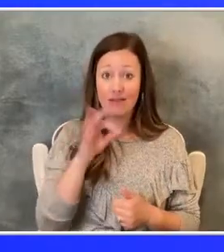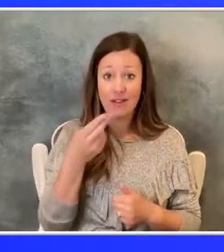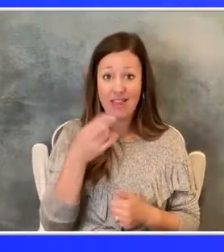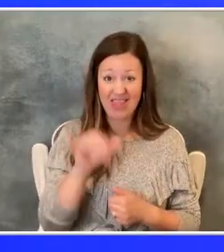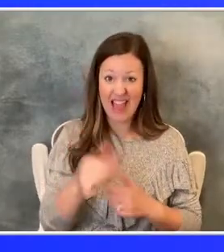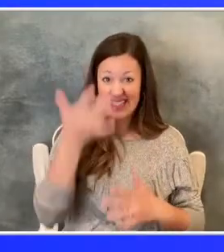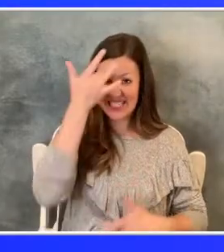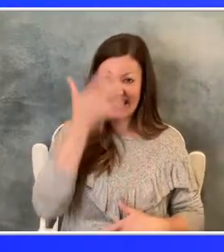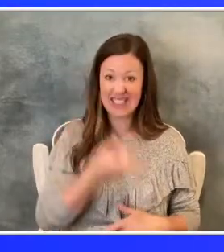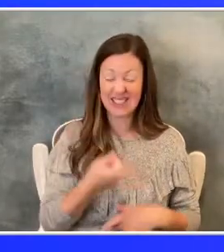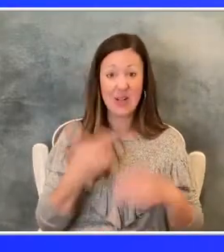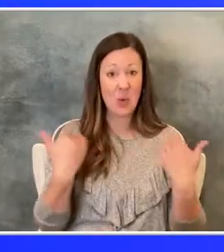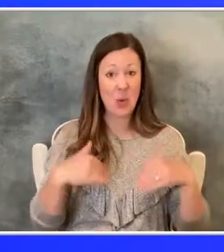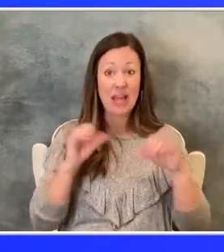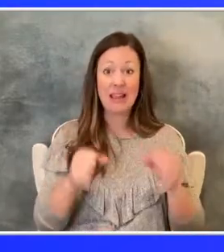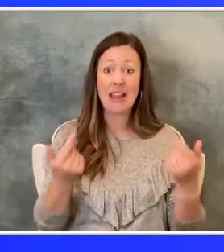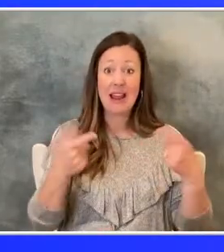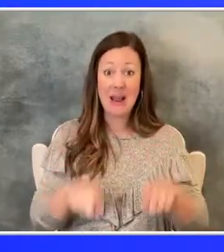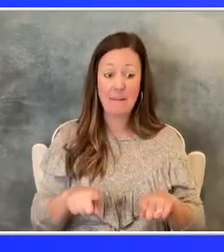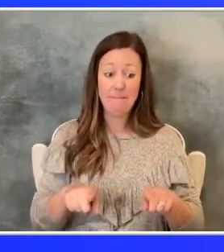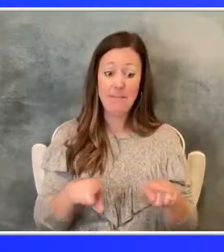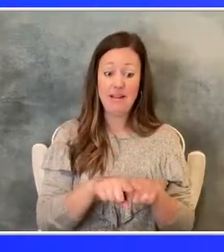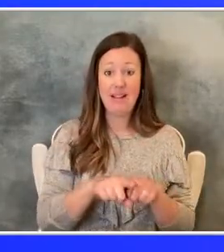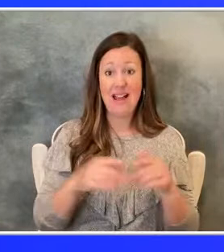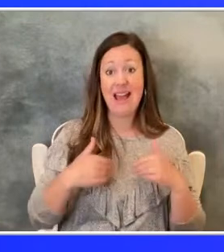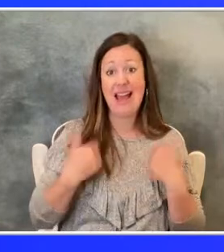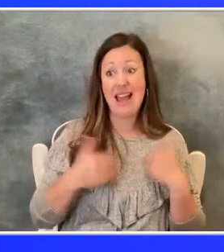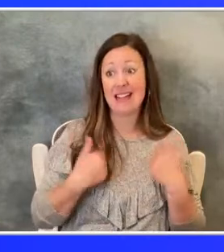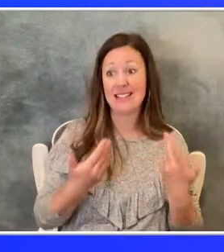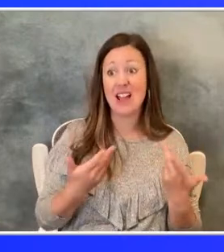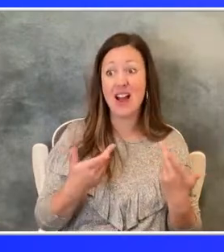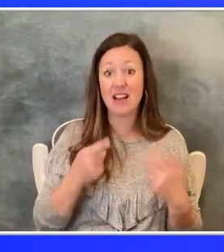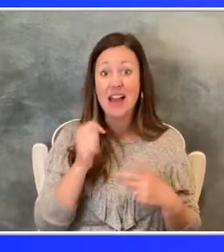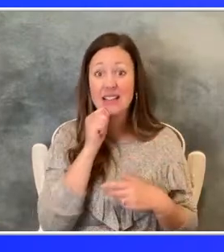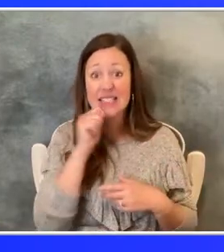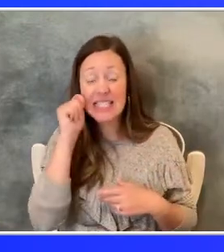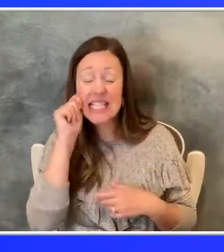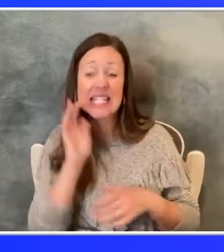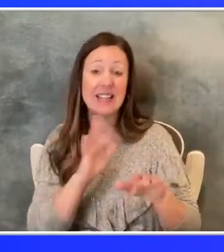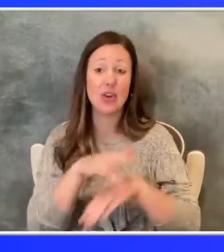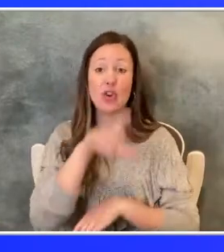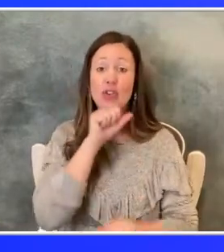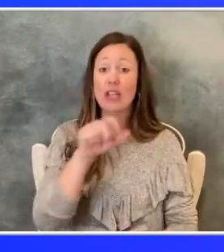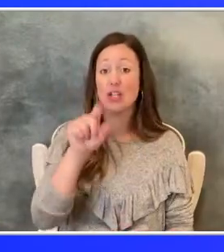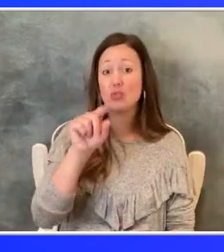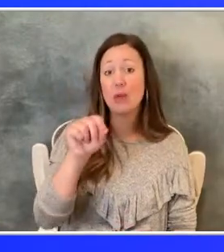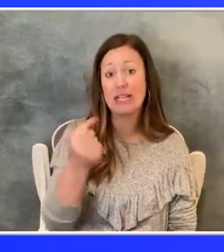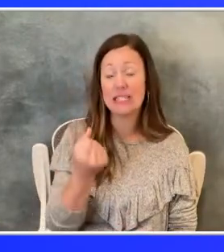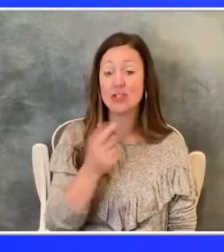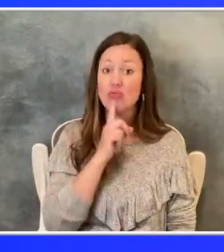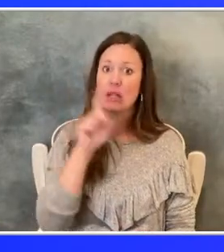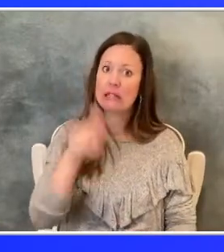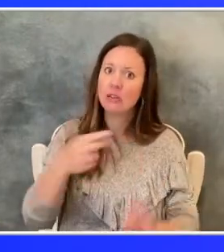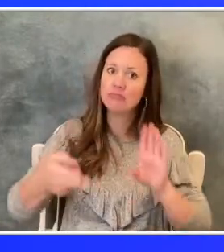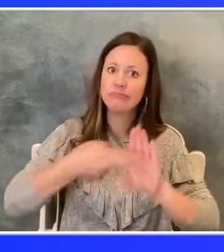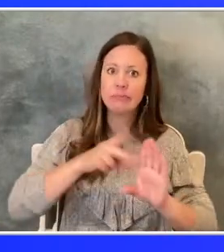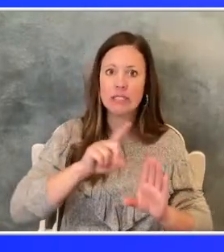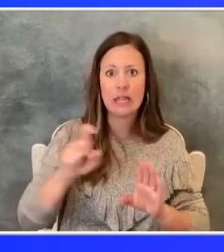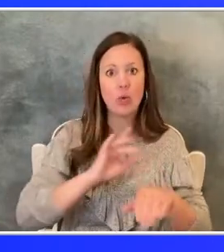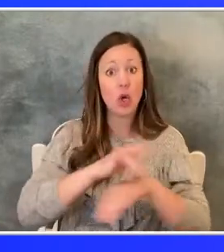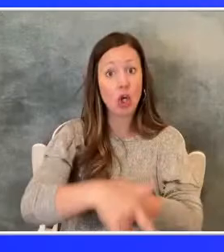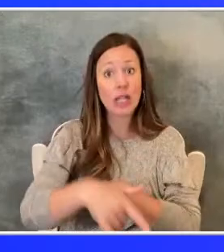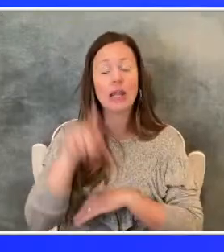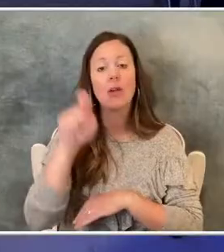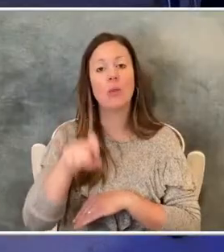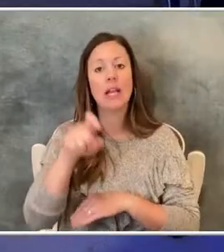it can happen as young as teen and early 20s. Yeah. So we need to diagnose early. We need to start